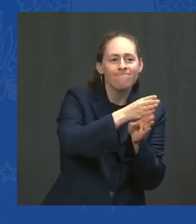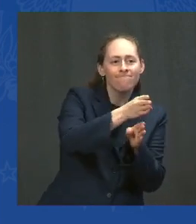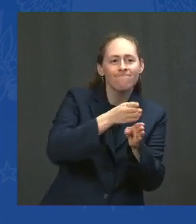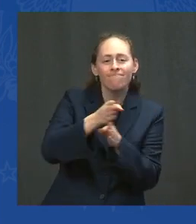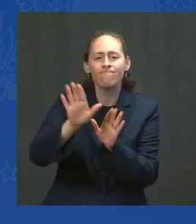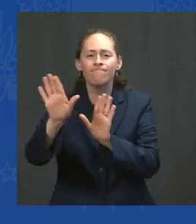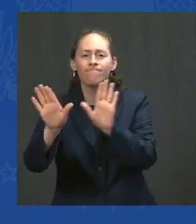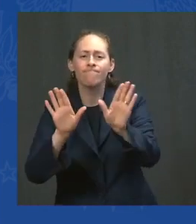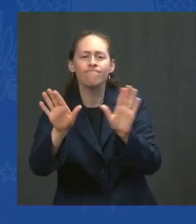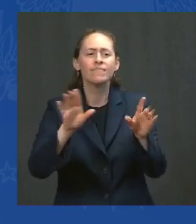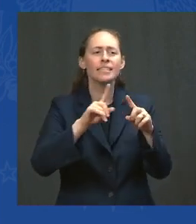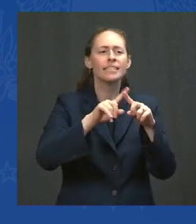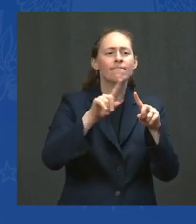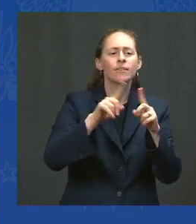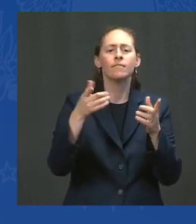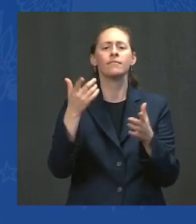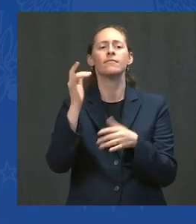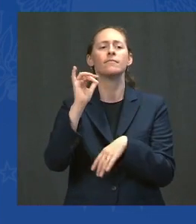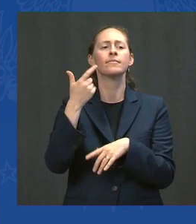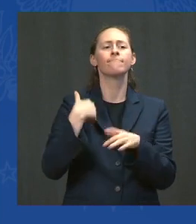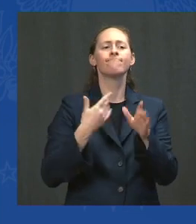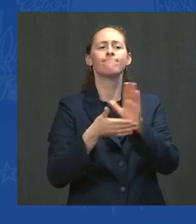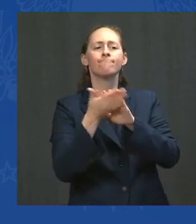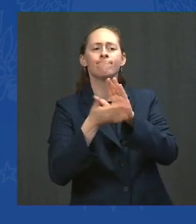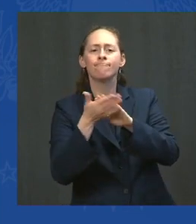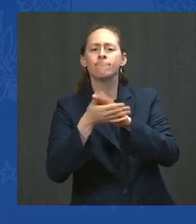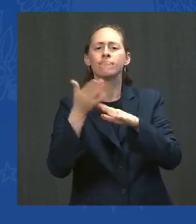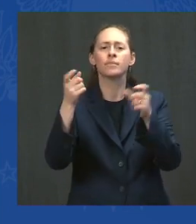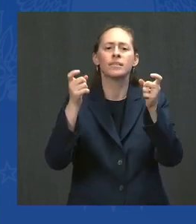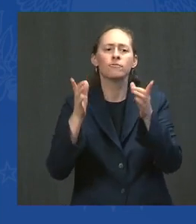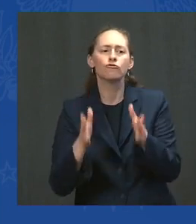here again in the final department, finishing the repair of the trucks.